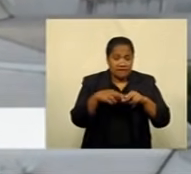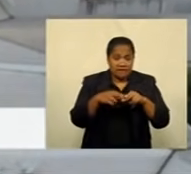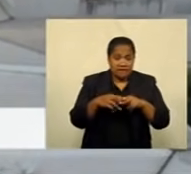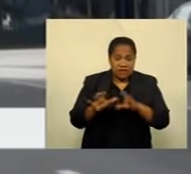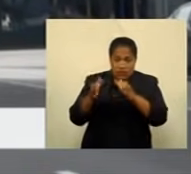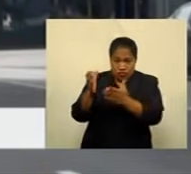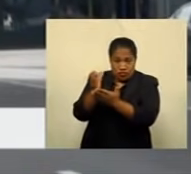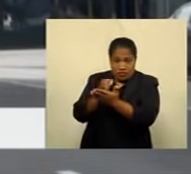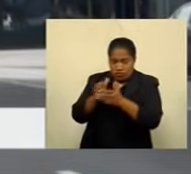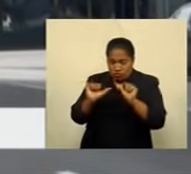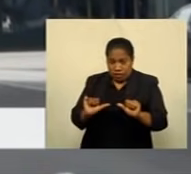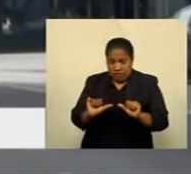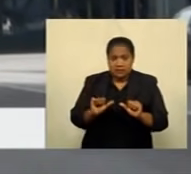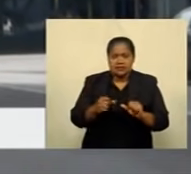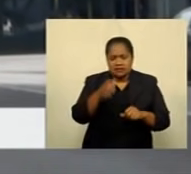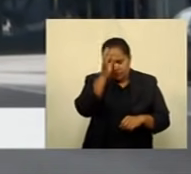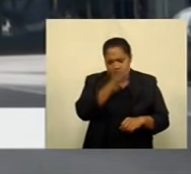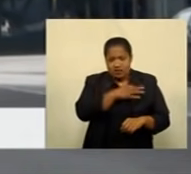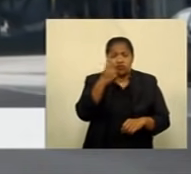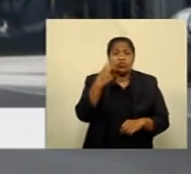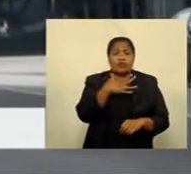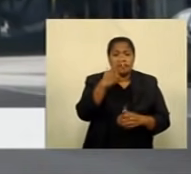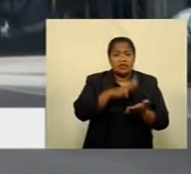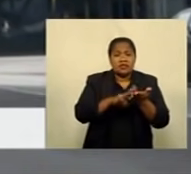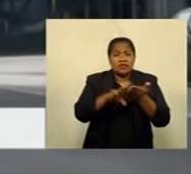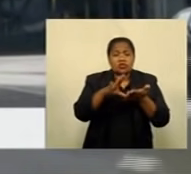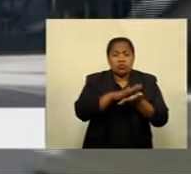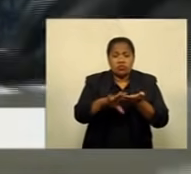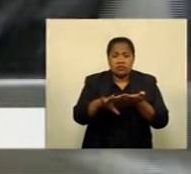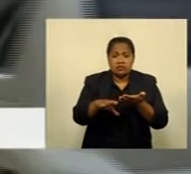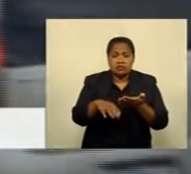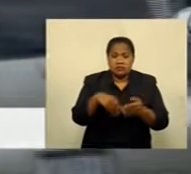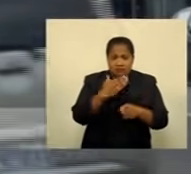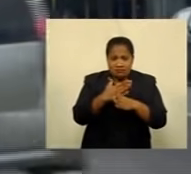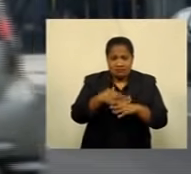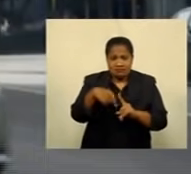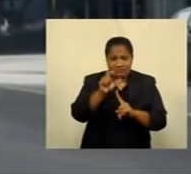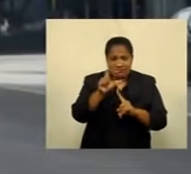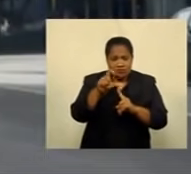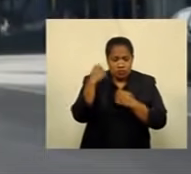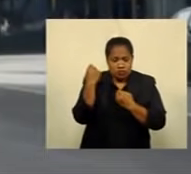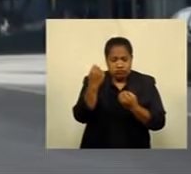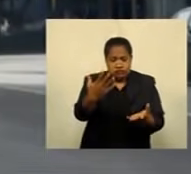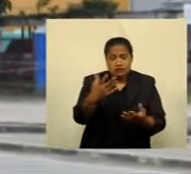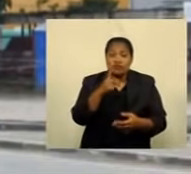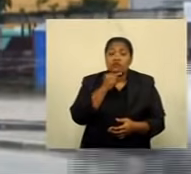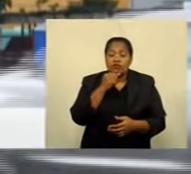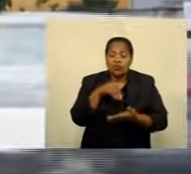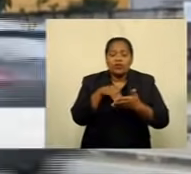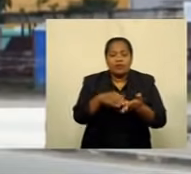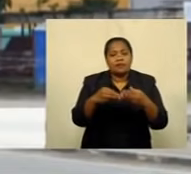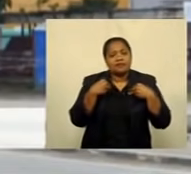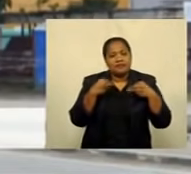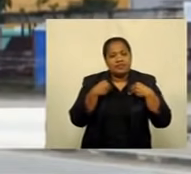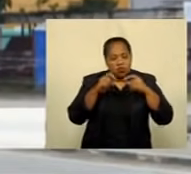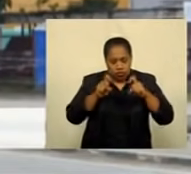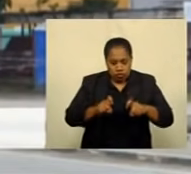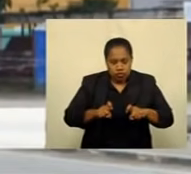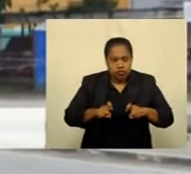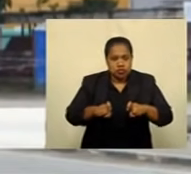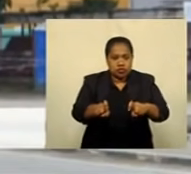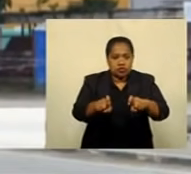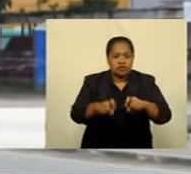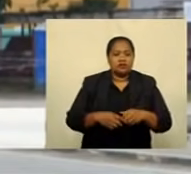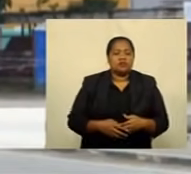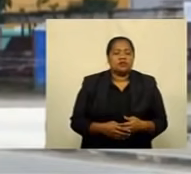president believes the $200 million working capital being provided in the form of loan will help businesses to sustain themselves. They